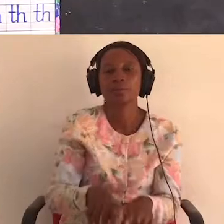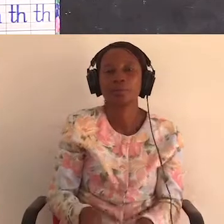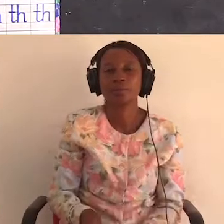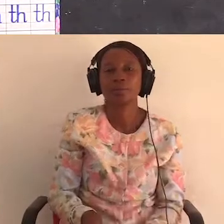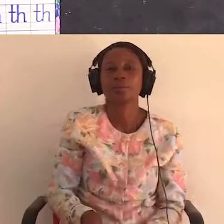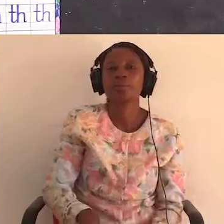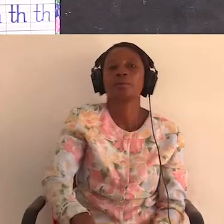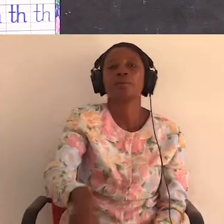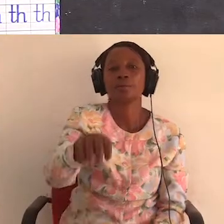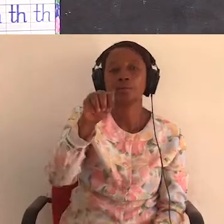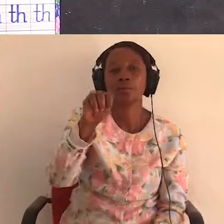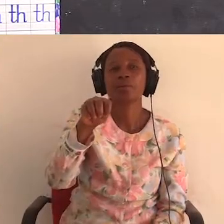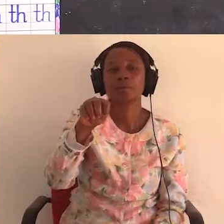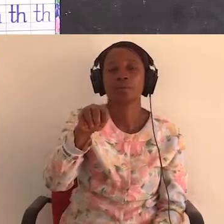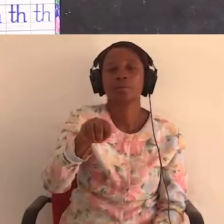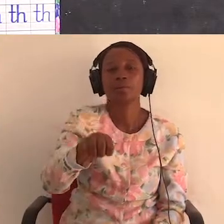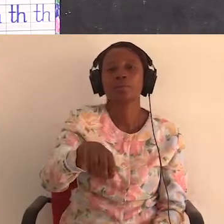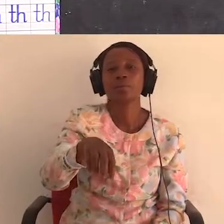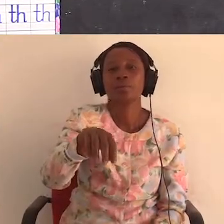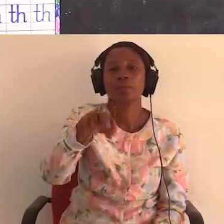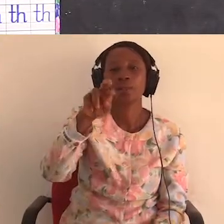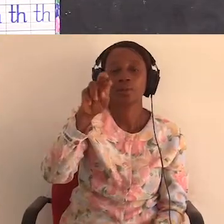And then you have E,